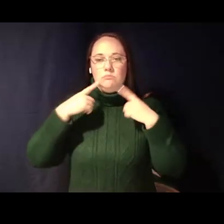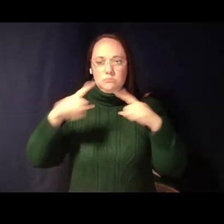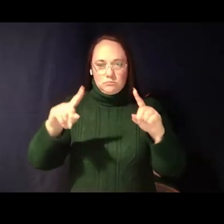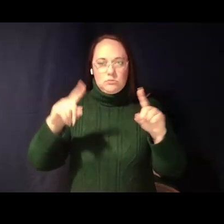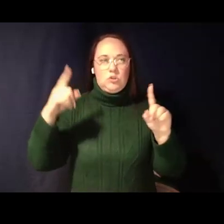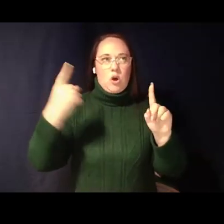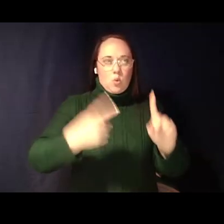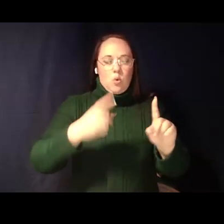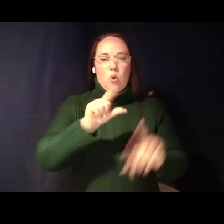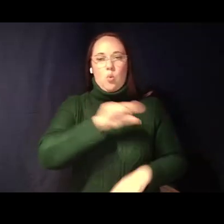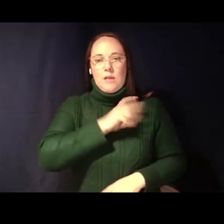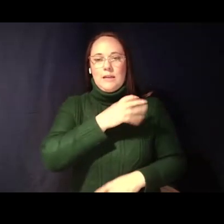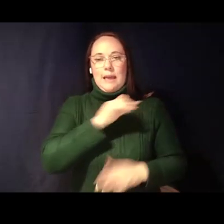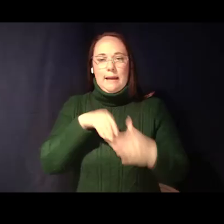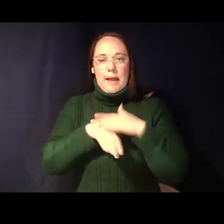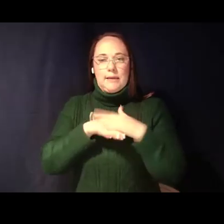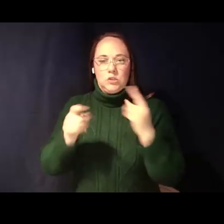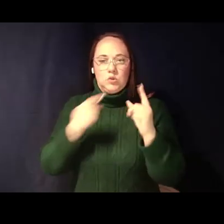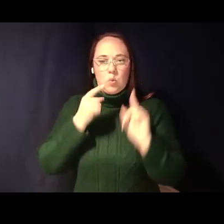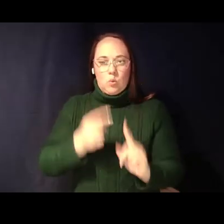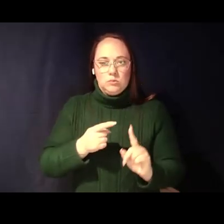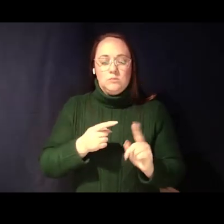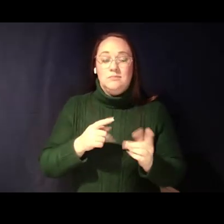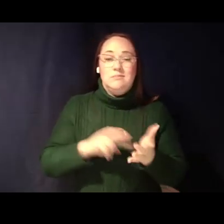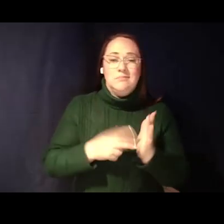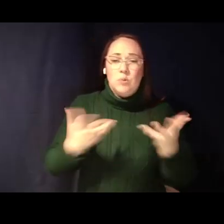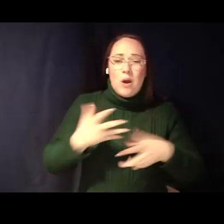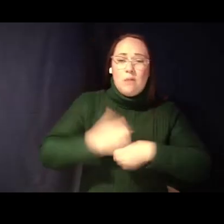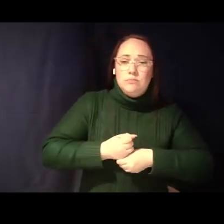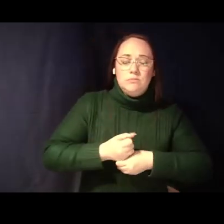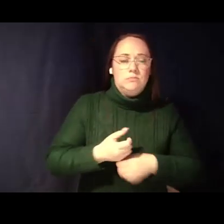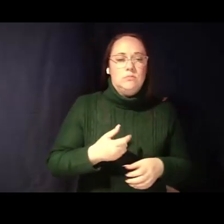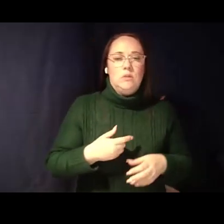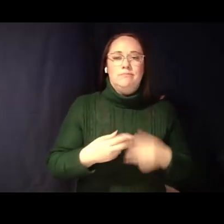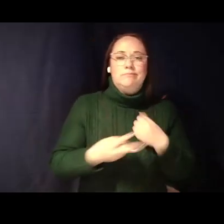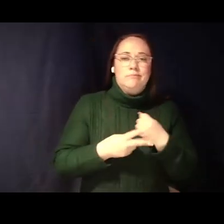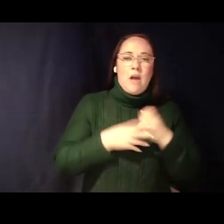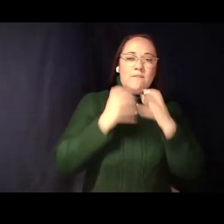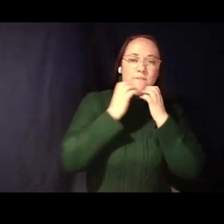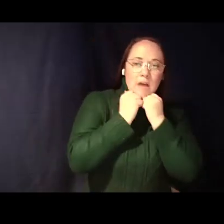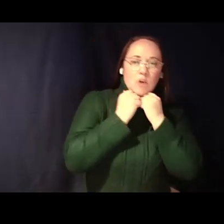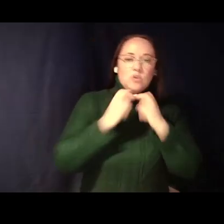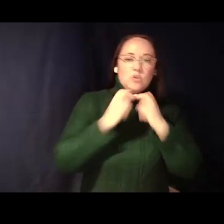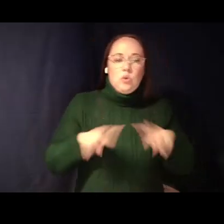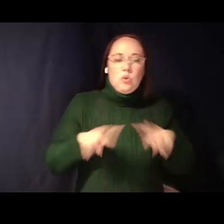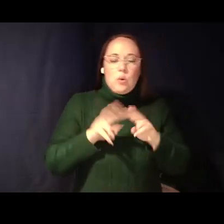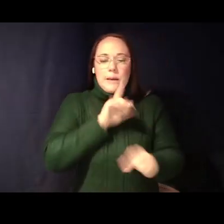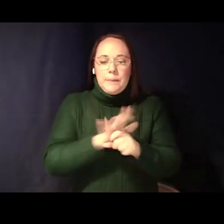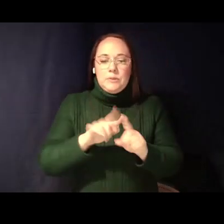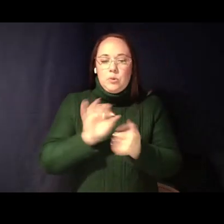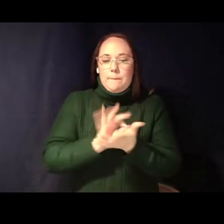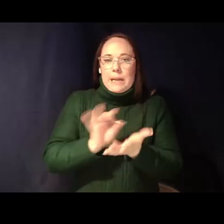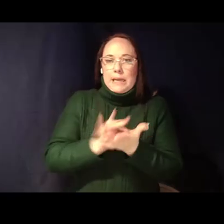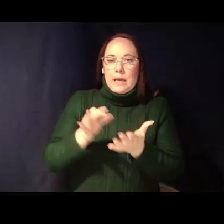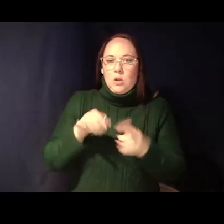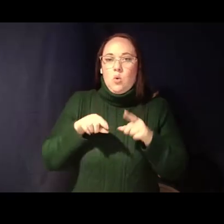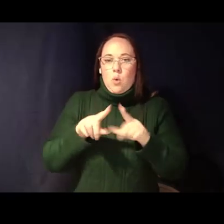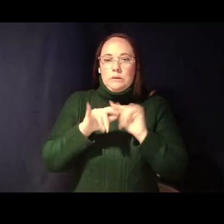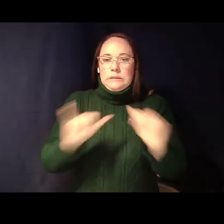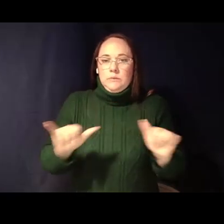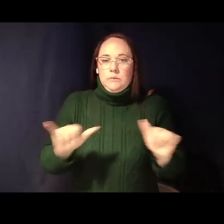access goals. So in short, we're trying to preserve the value and commitment to the Medicaid program while ensuring